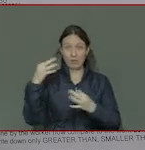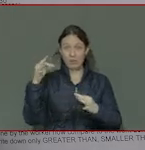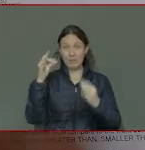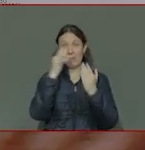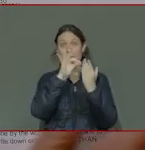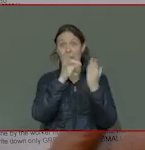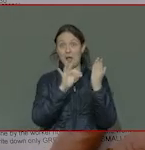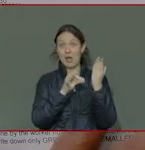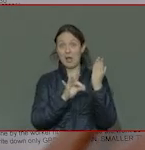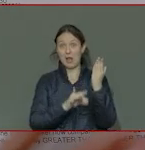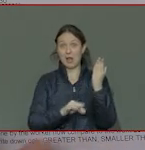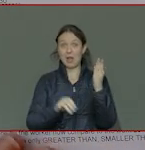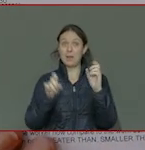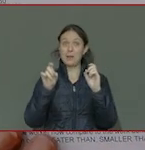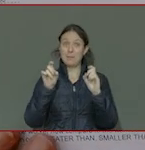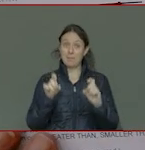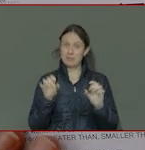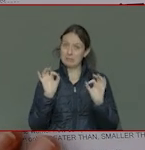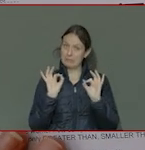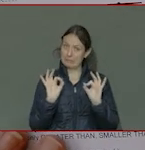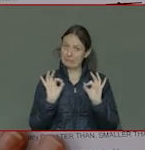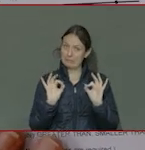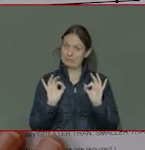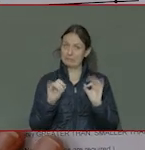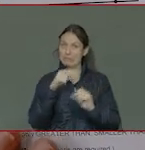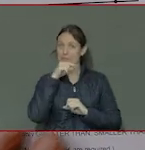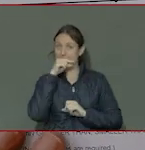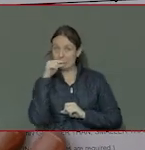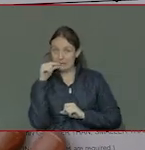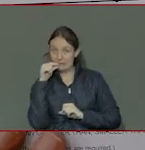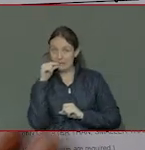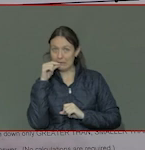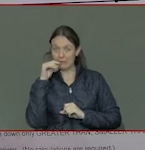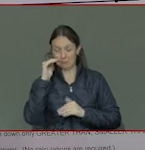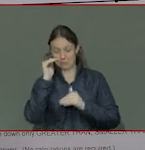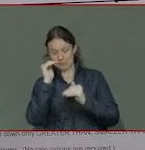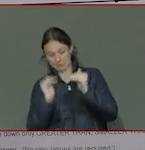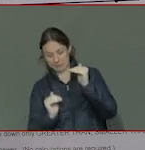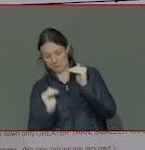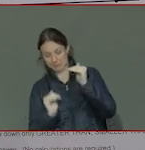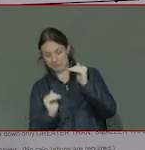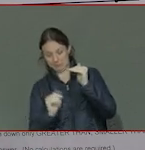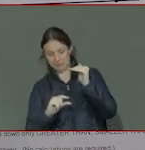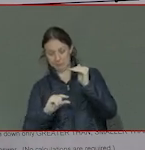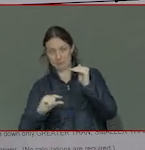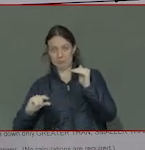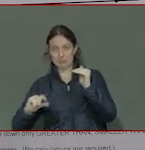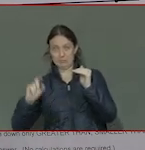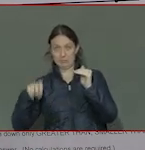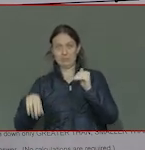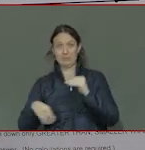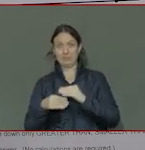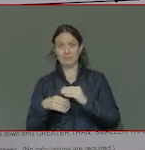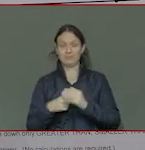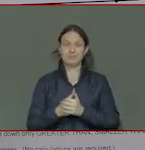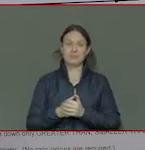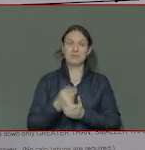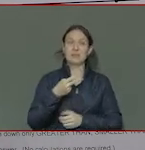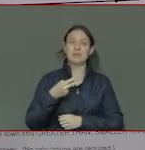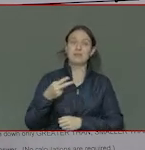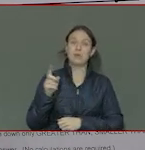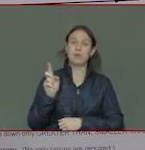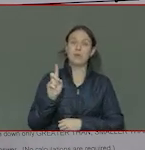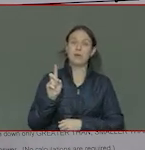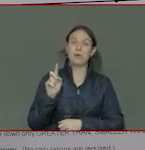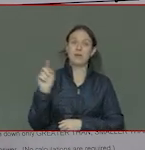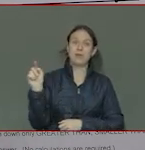don't write subscripts. So please make sure you do have the subscripts. That equals the sum